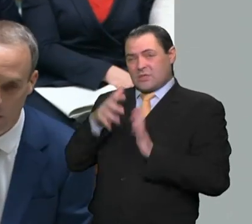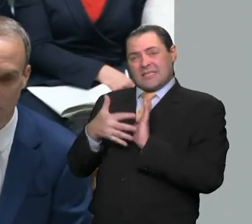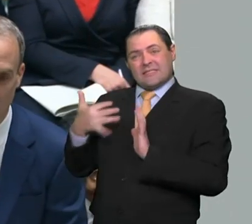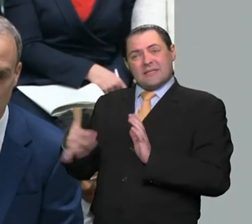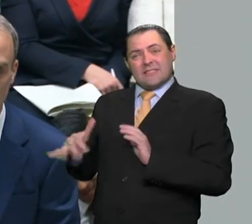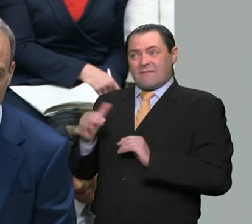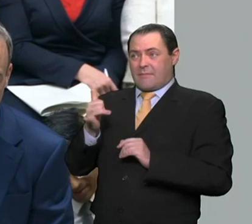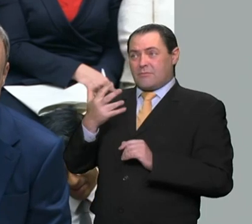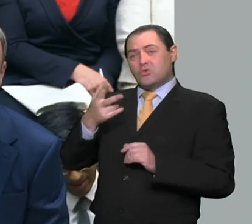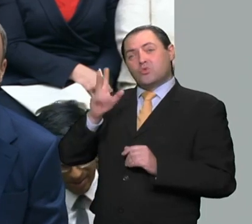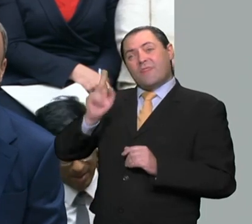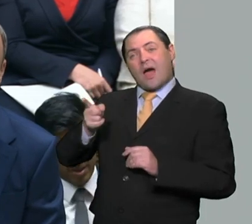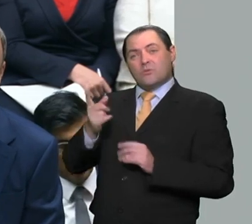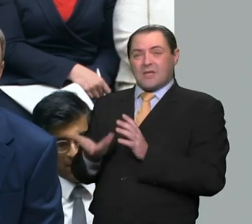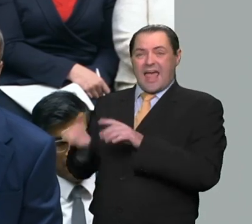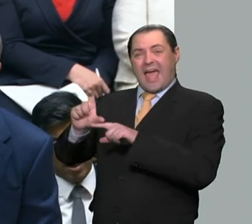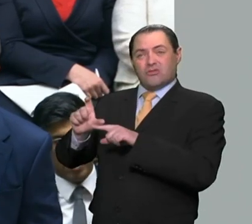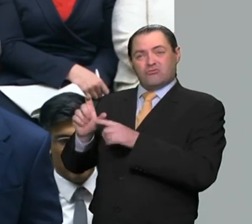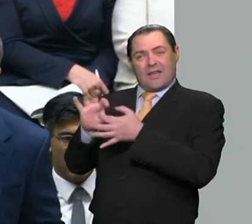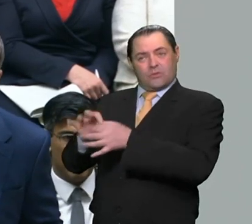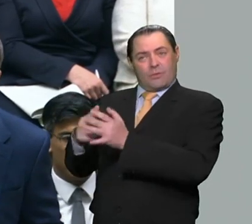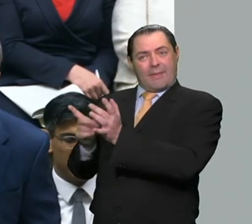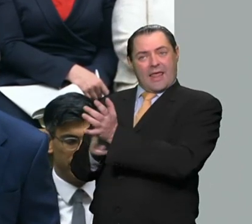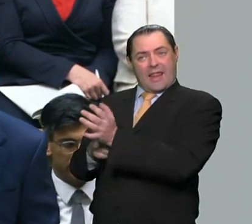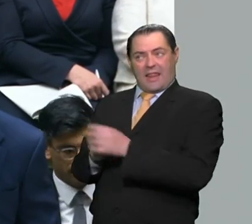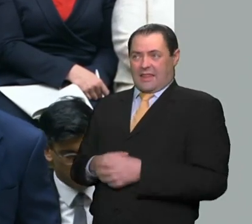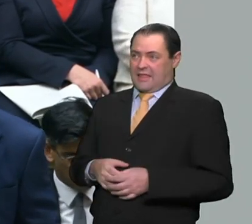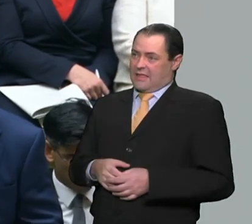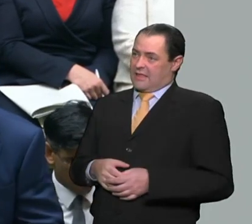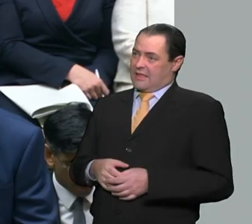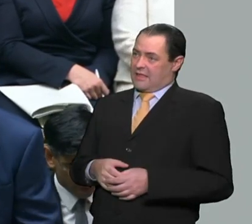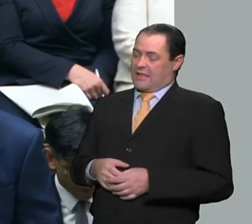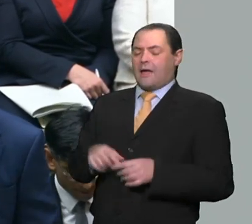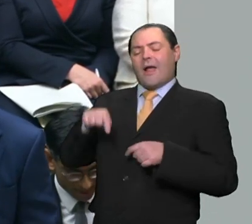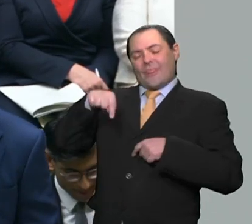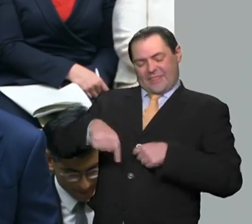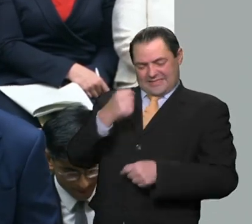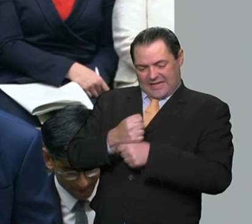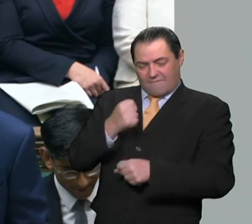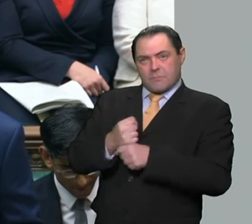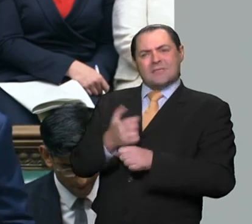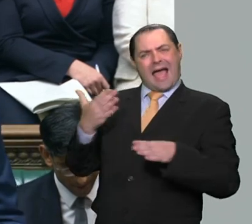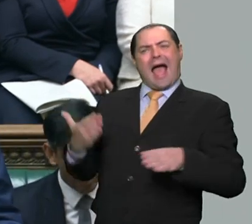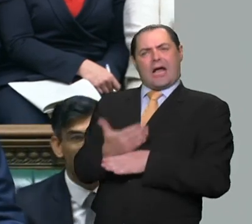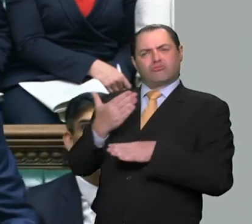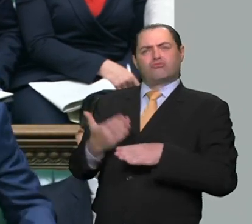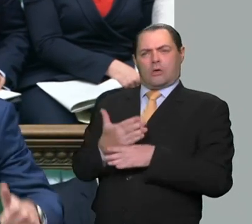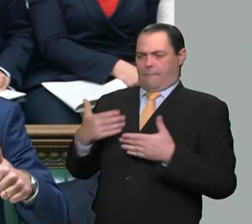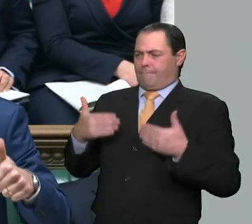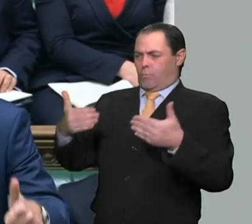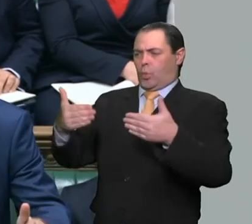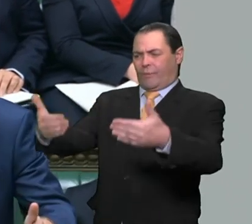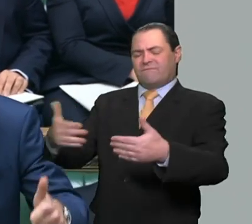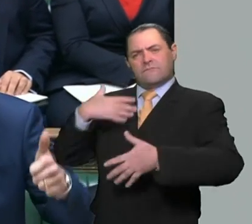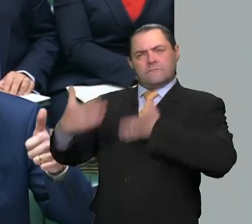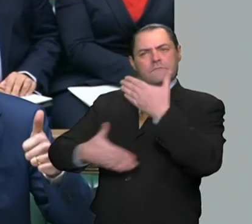as £2,000 on bills. Mr. Speaker, this government's the one taking action to take the country forward with a